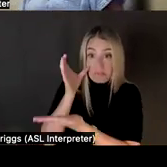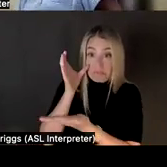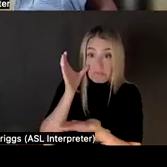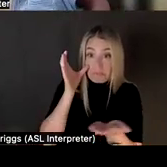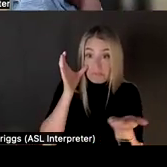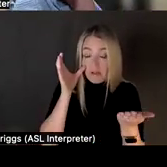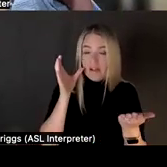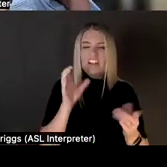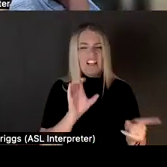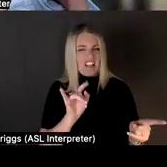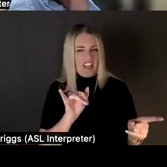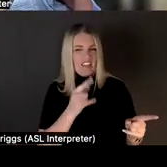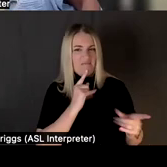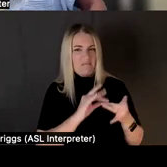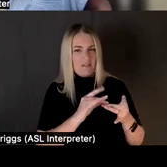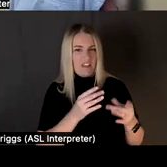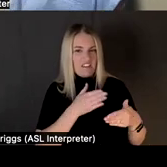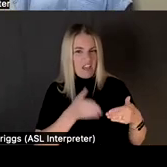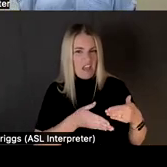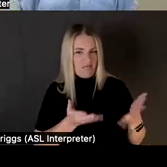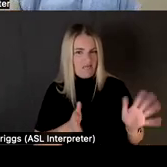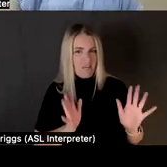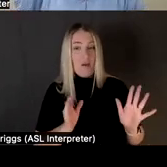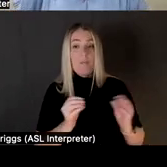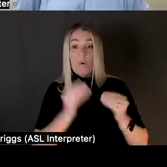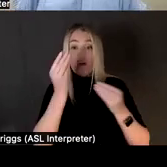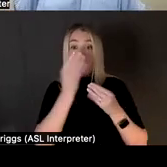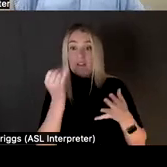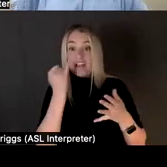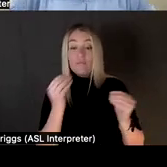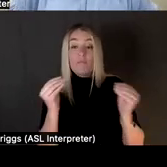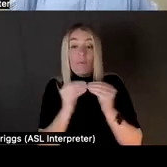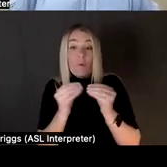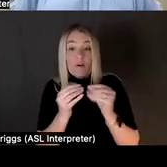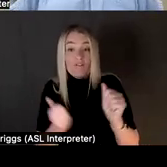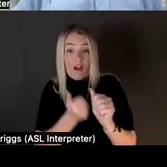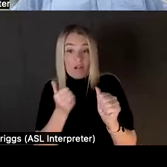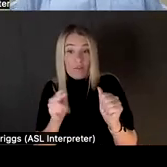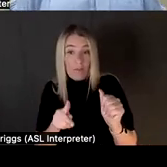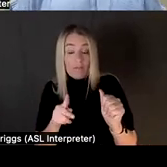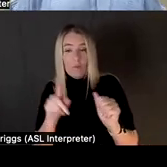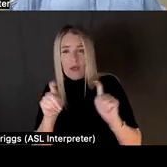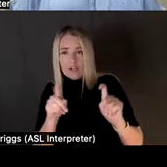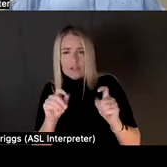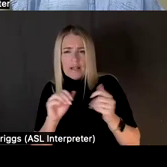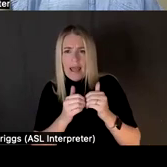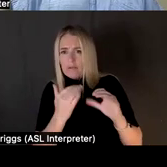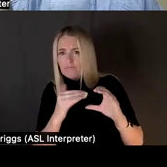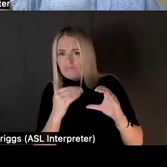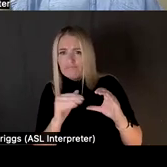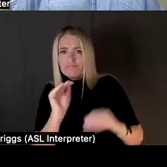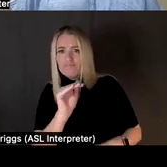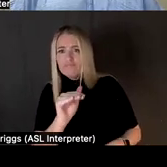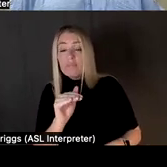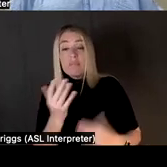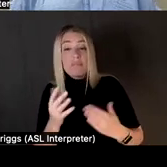mentioned at the end, she'll provide some more information about where follow-up questions and comments can be sent so that we can consider including